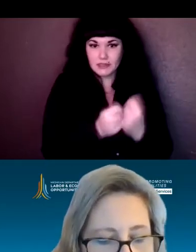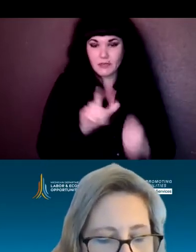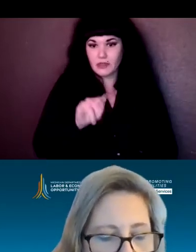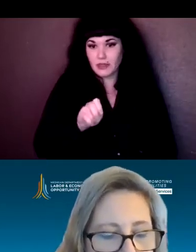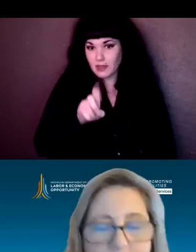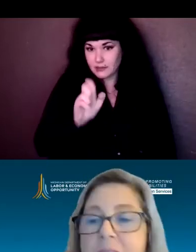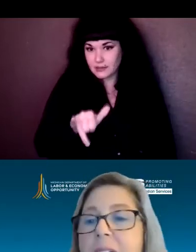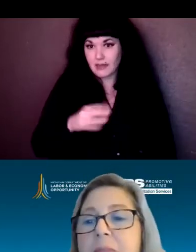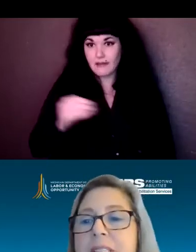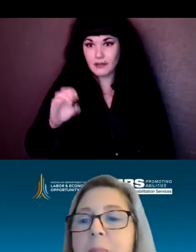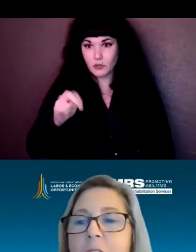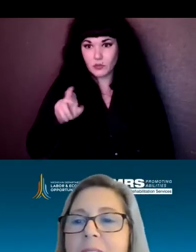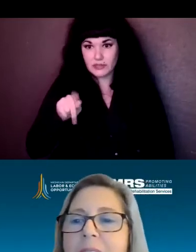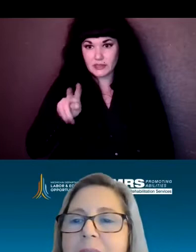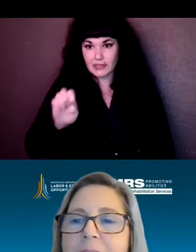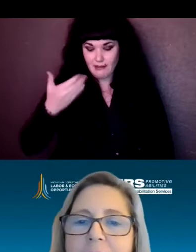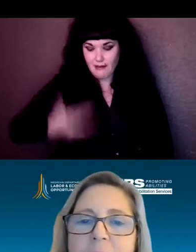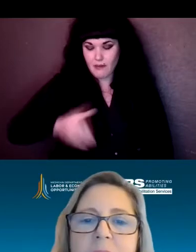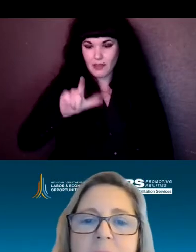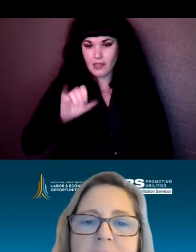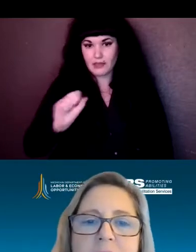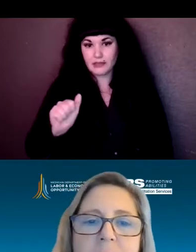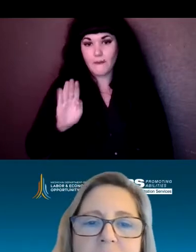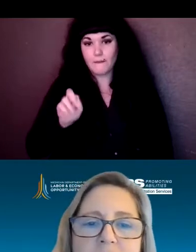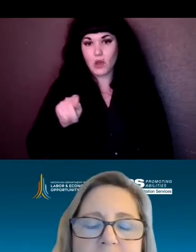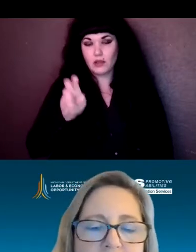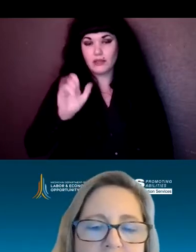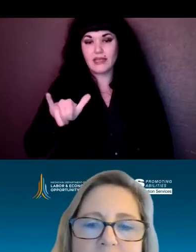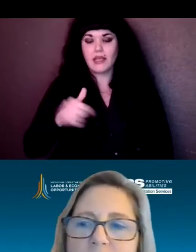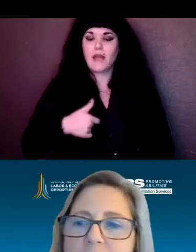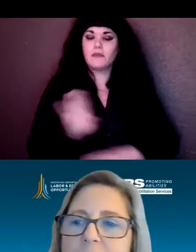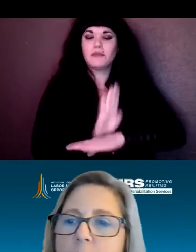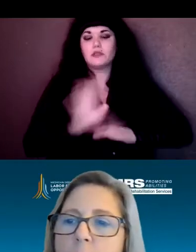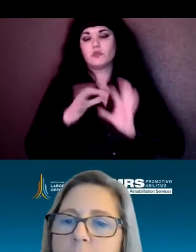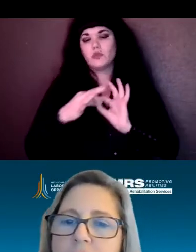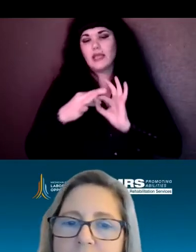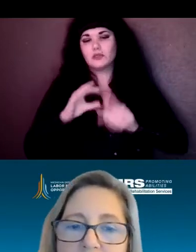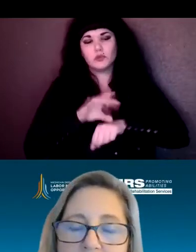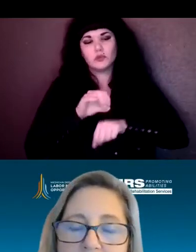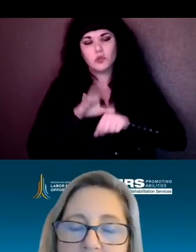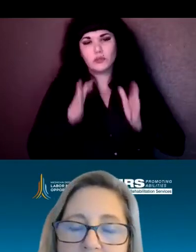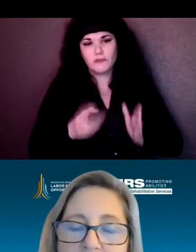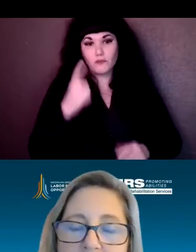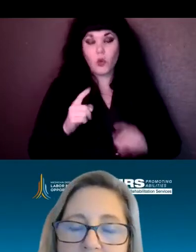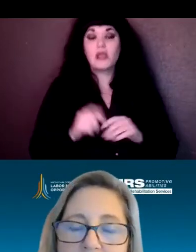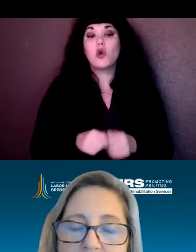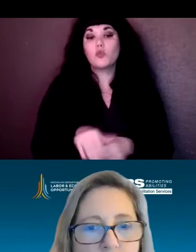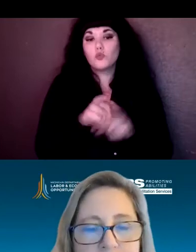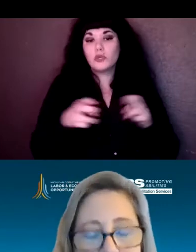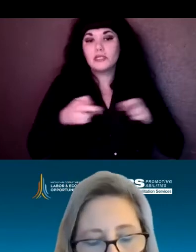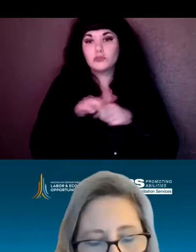Roberts. And I'm Lisa Bartley. I am the business relations consultant for Region 9.